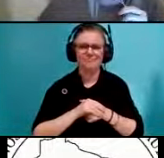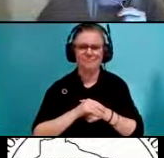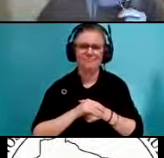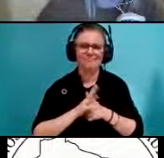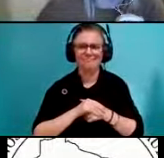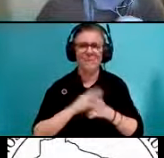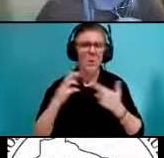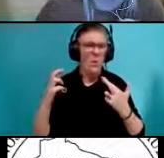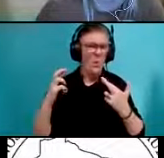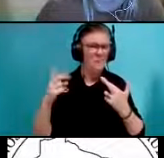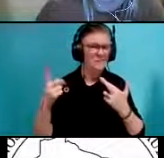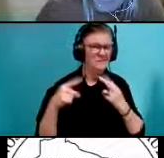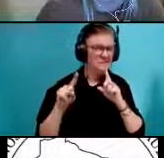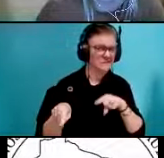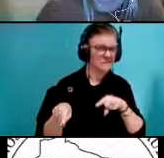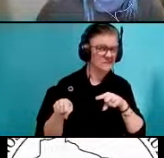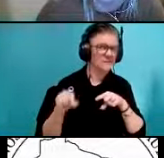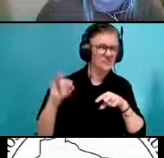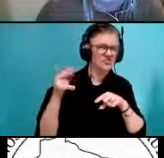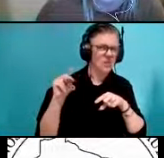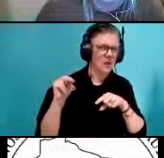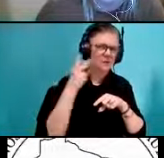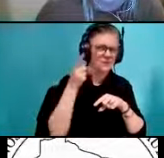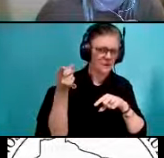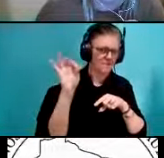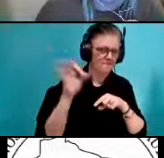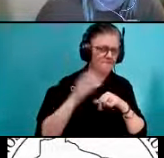So hopefully that answered that question. That was from John.